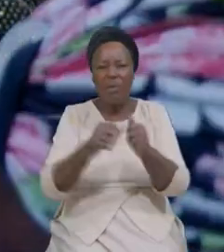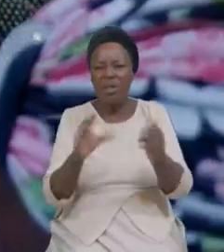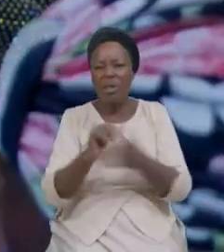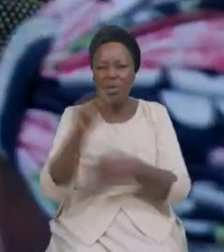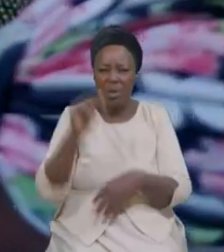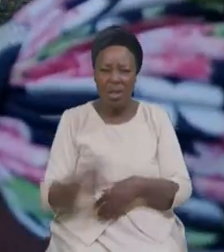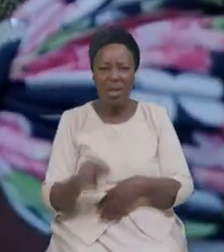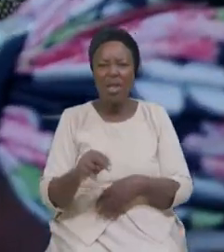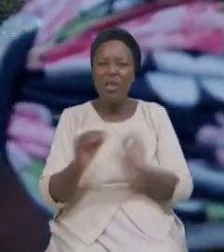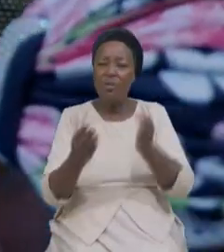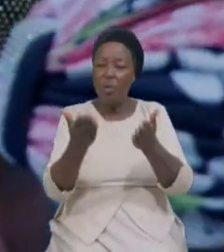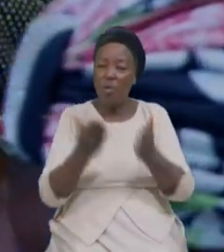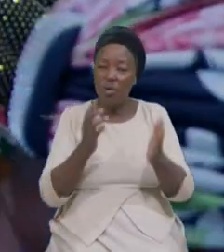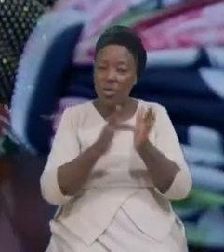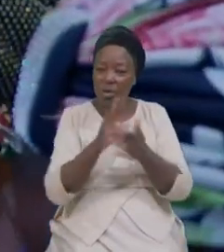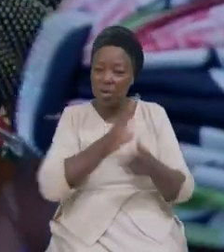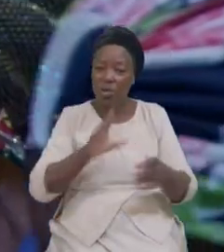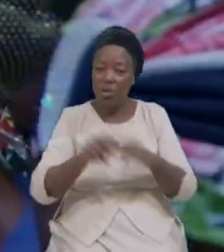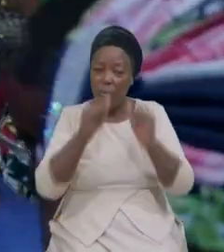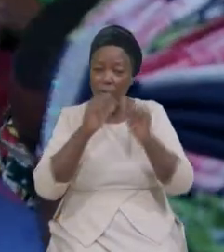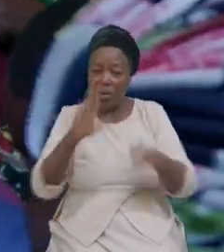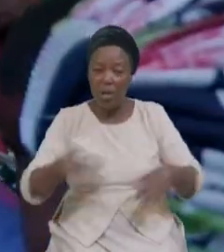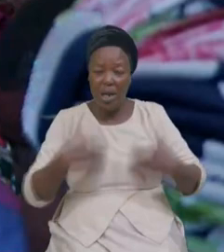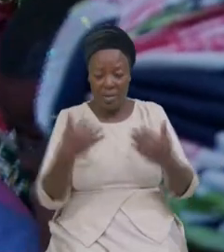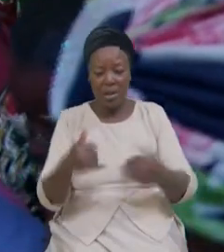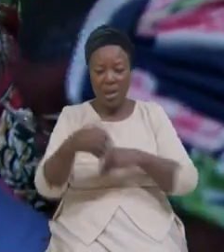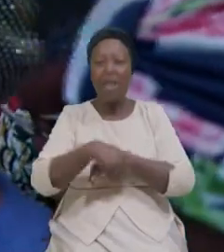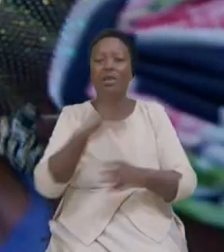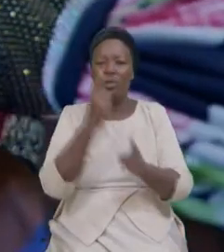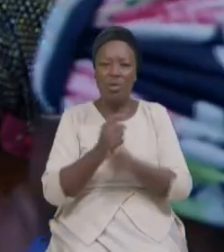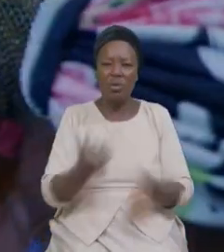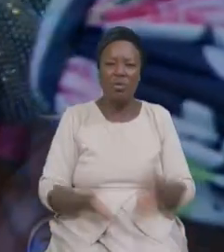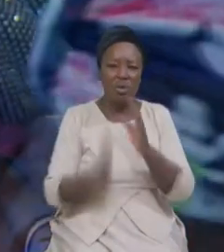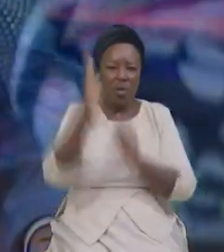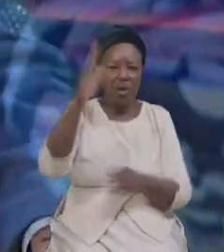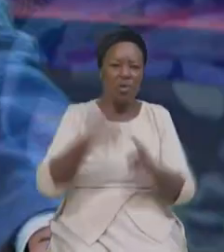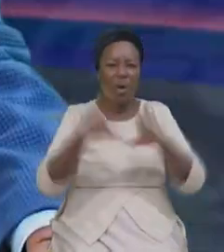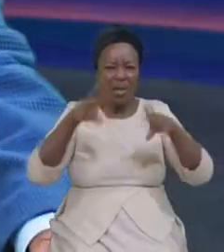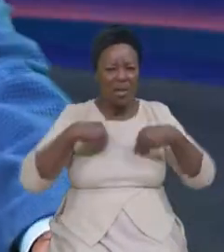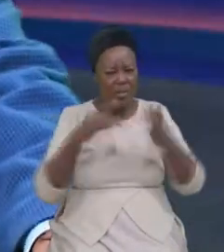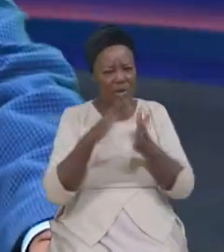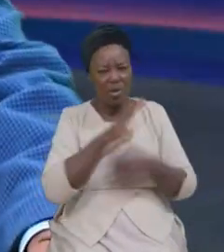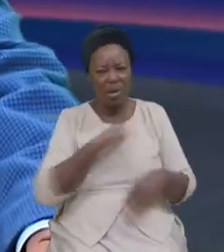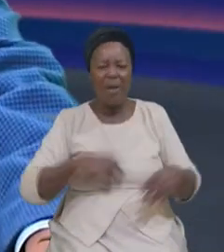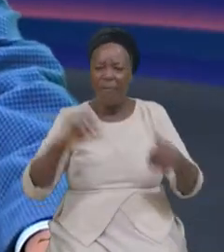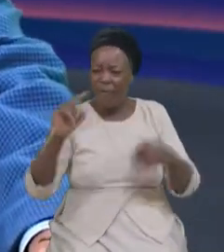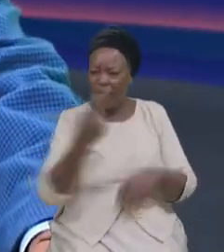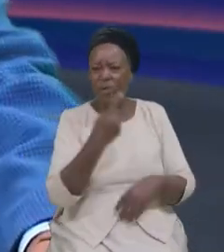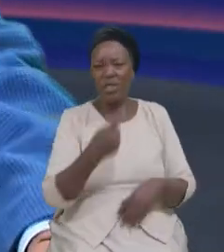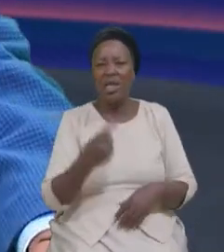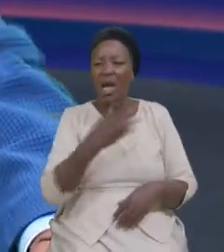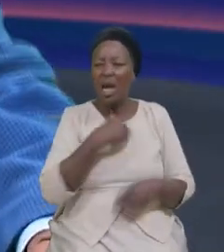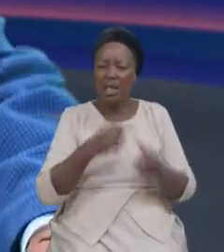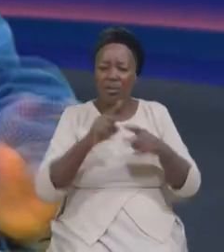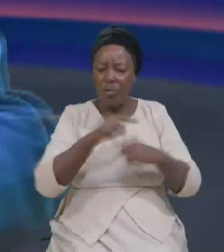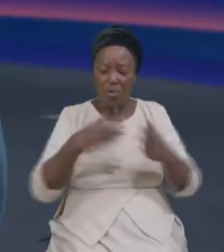you. Where are you there? Raise up your hand. The Lord is going to do it. And where are you there? Whether you're on television or you are on the radio,